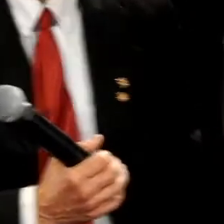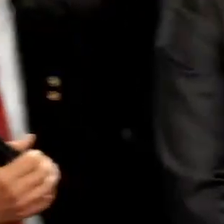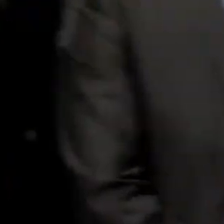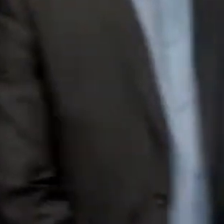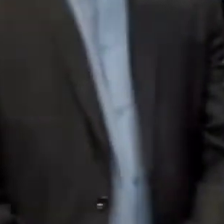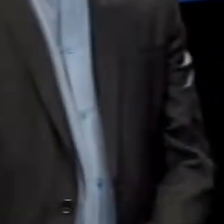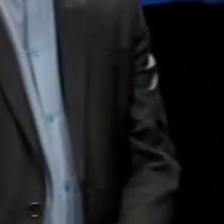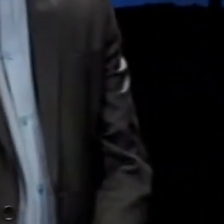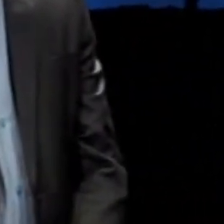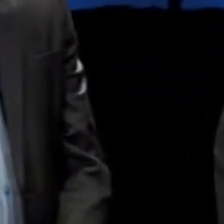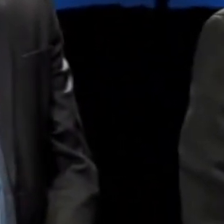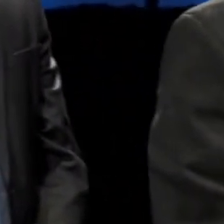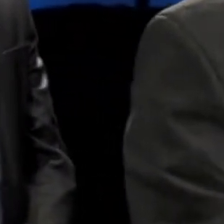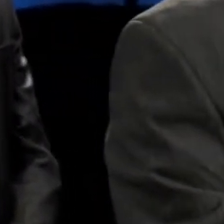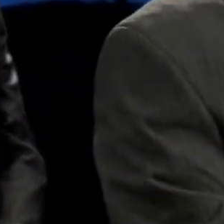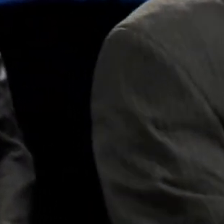It's offering time now.